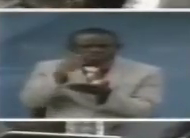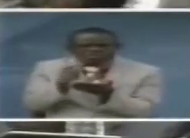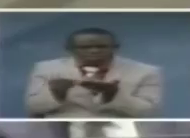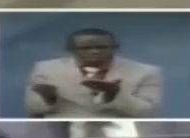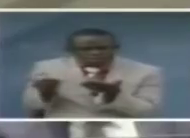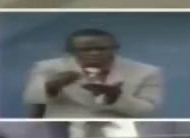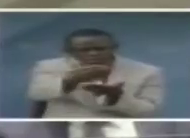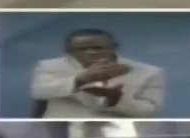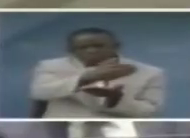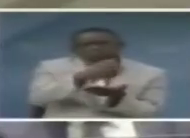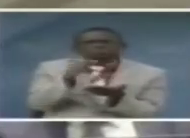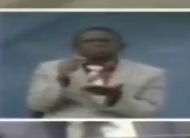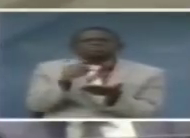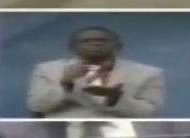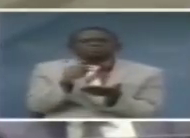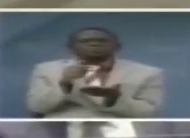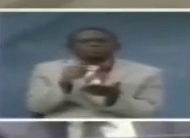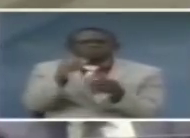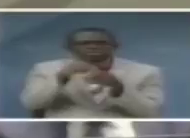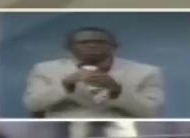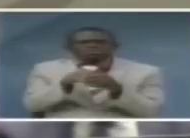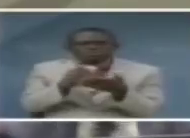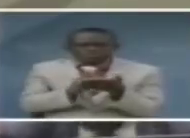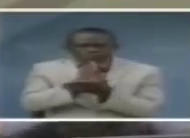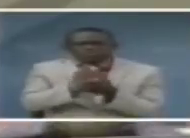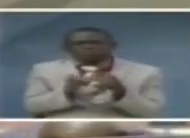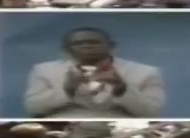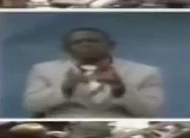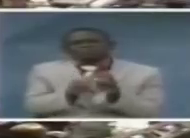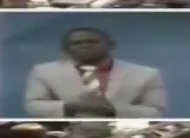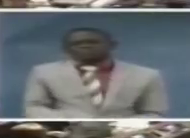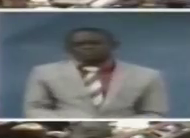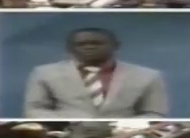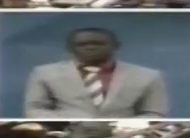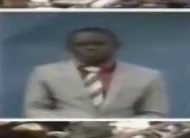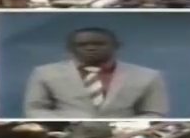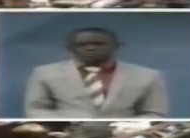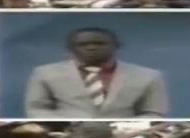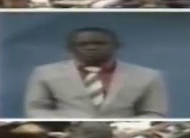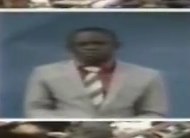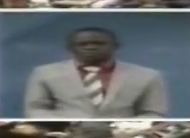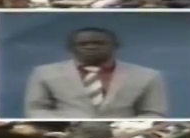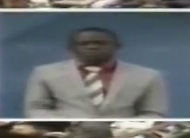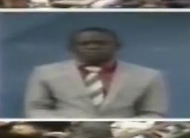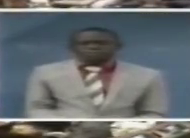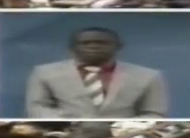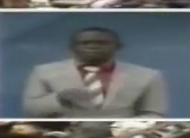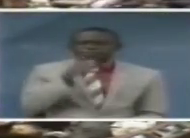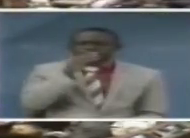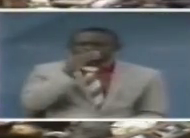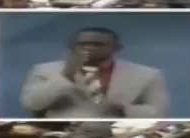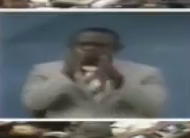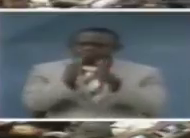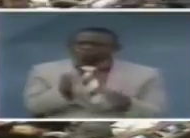that resources are mobilized at a cost-effective and non-distortive manner.